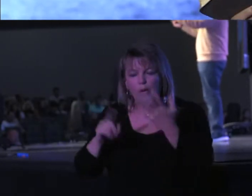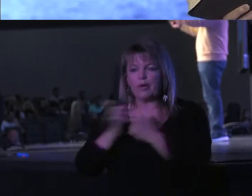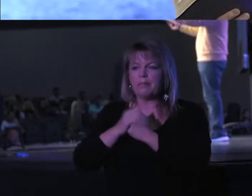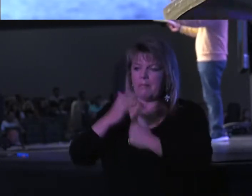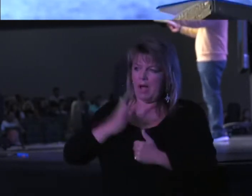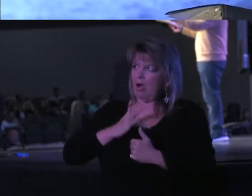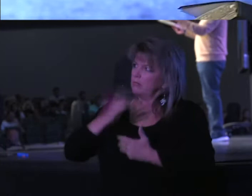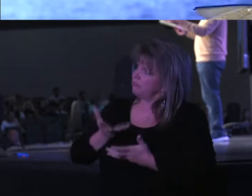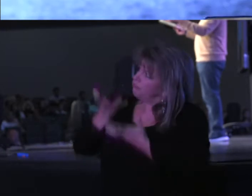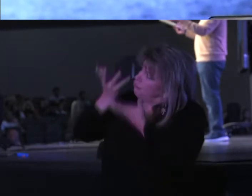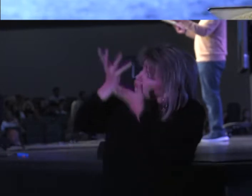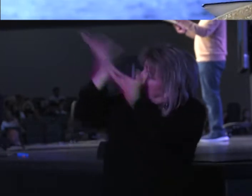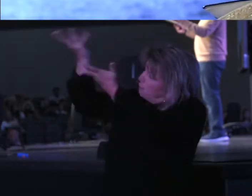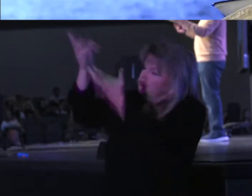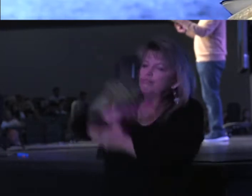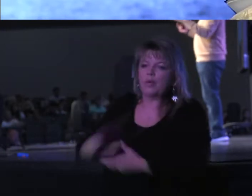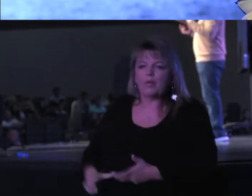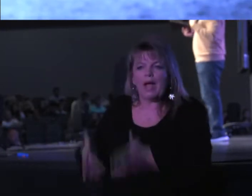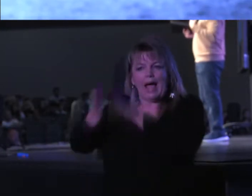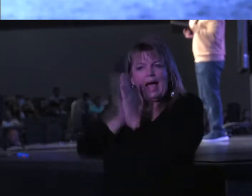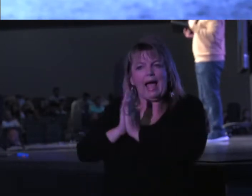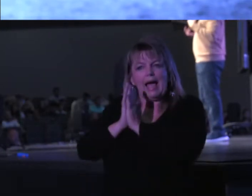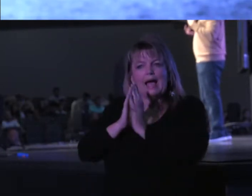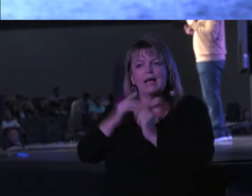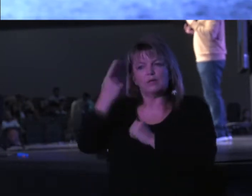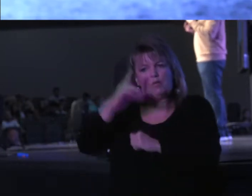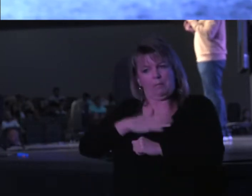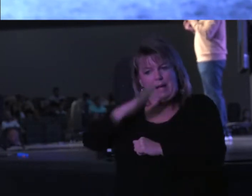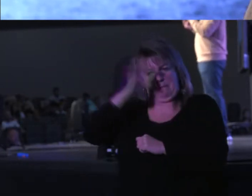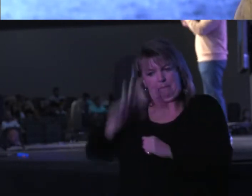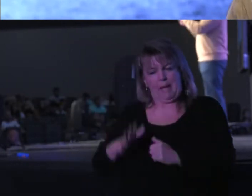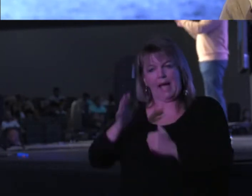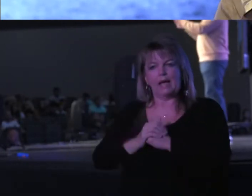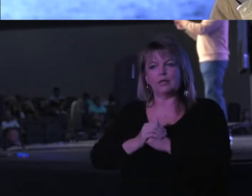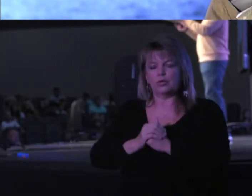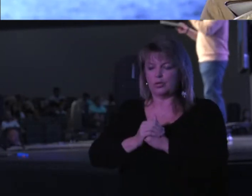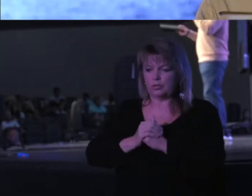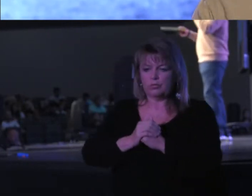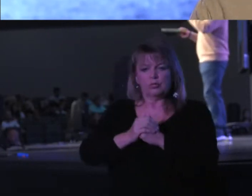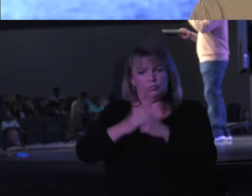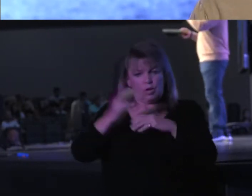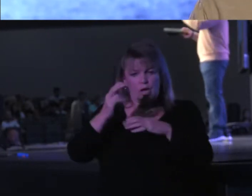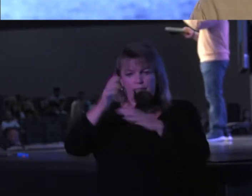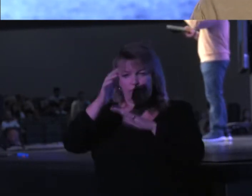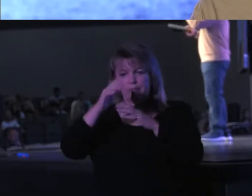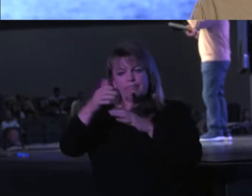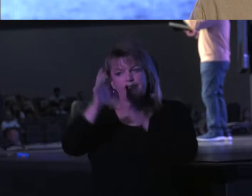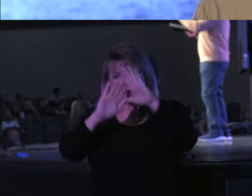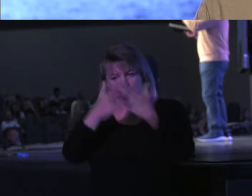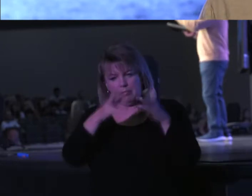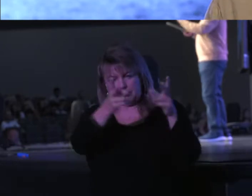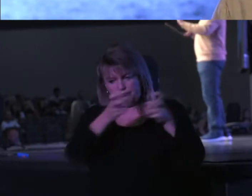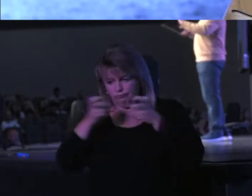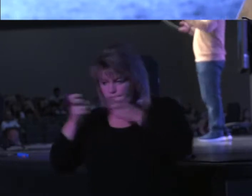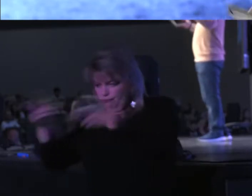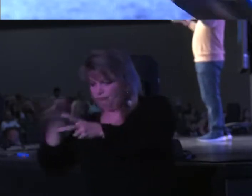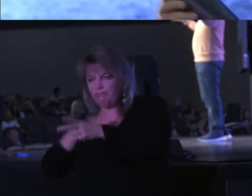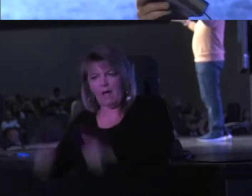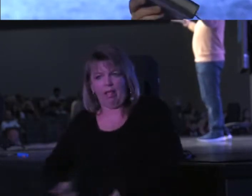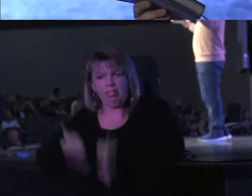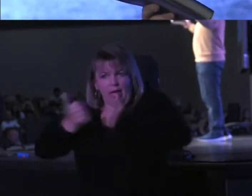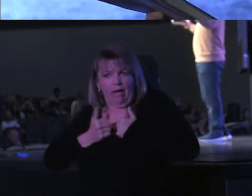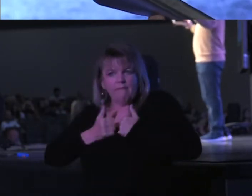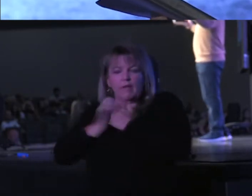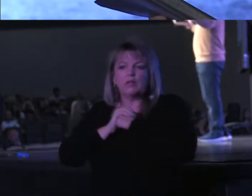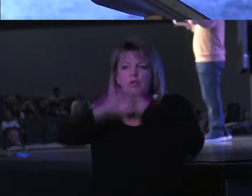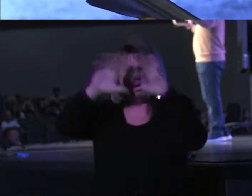pour my heart out to the Lord, and I ask for my pastor to speak from God's word into my life. So the